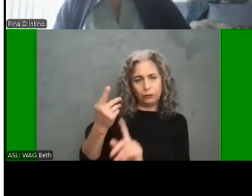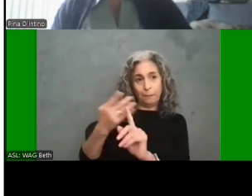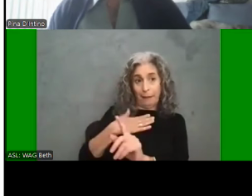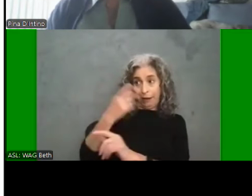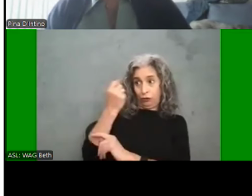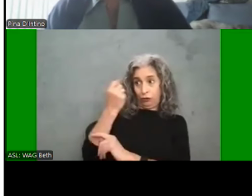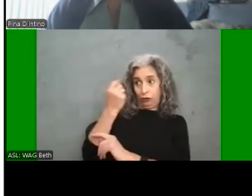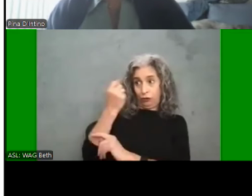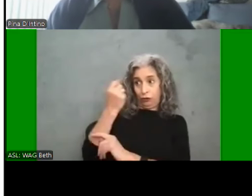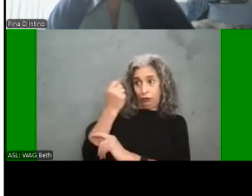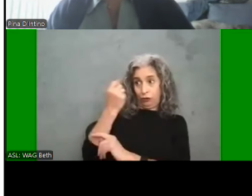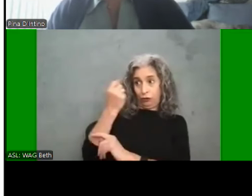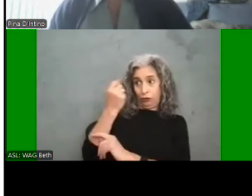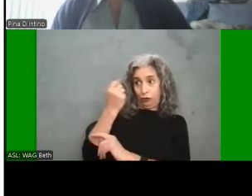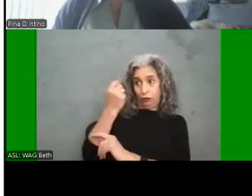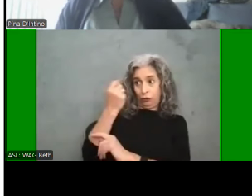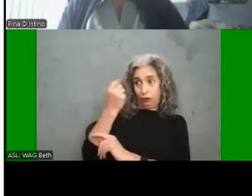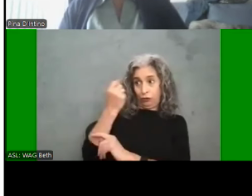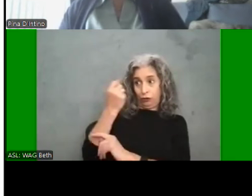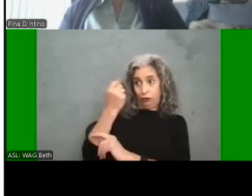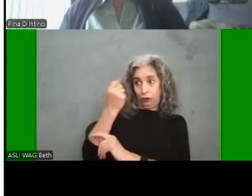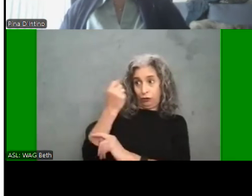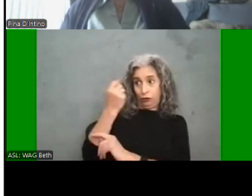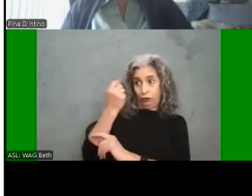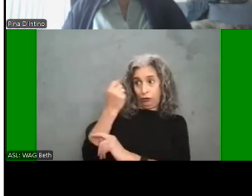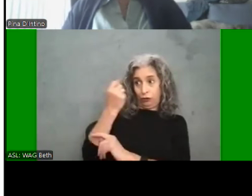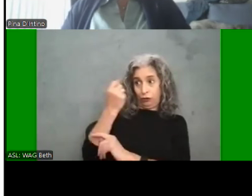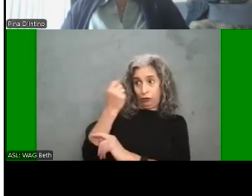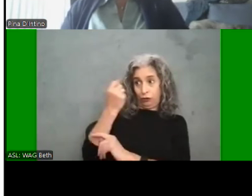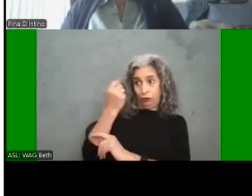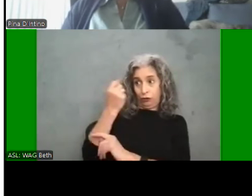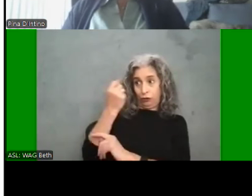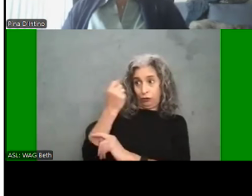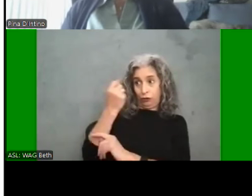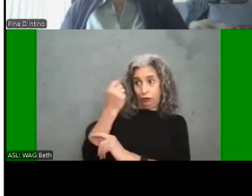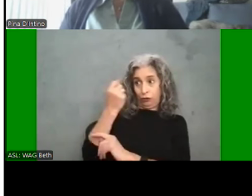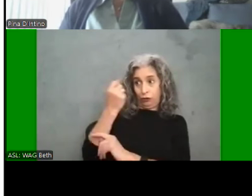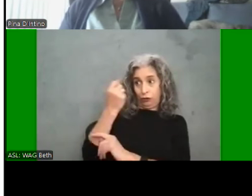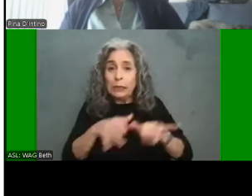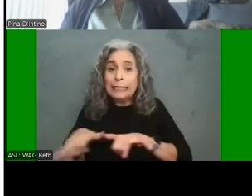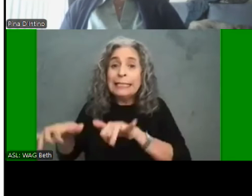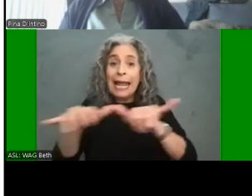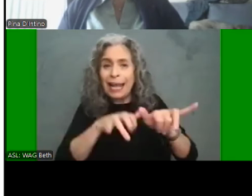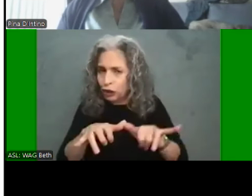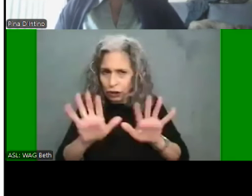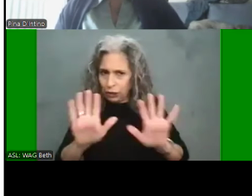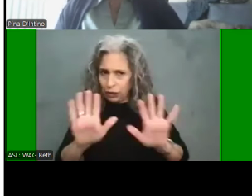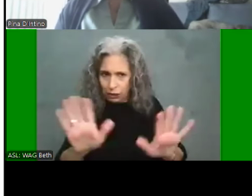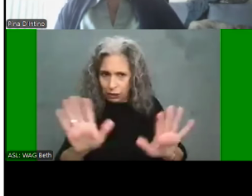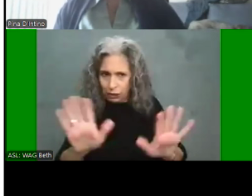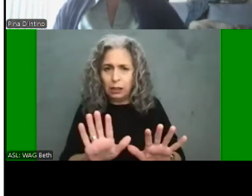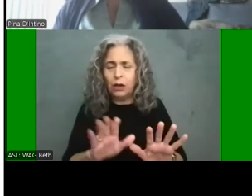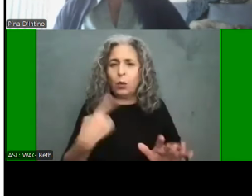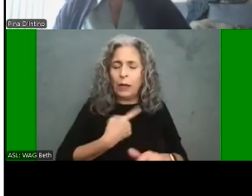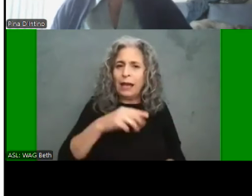our discussions, is that this is not about creating new standards per se. So we have